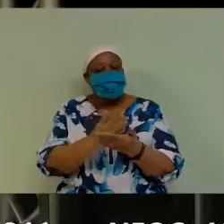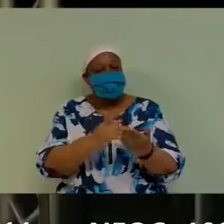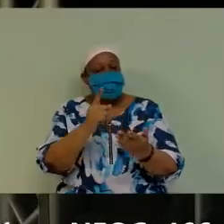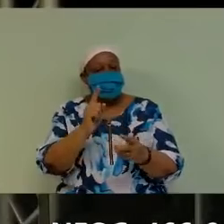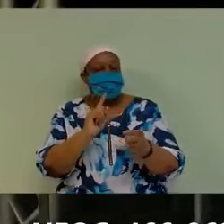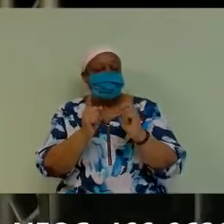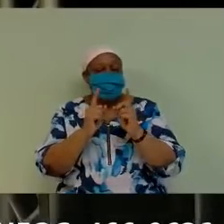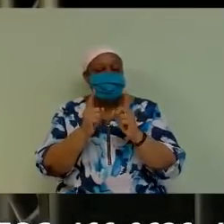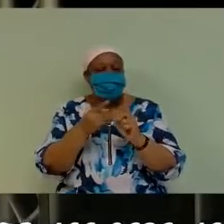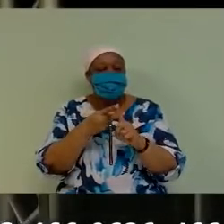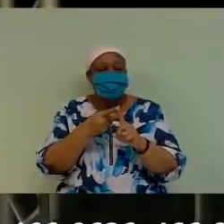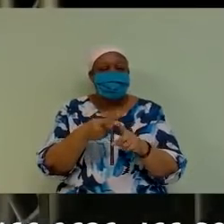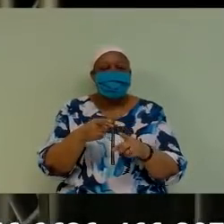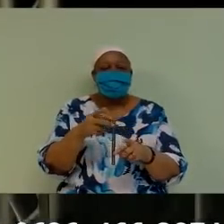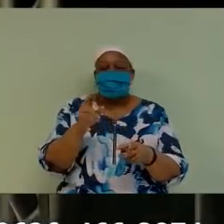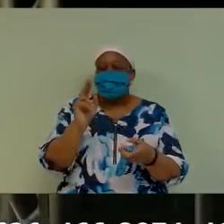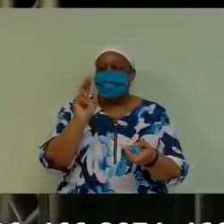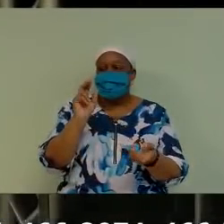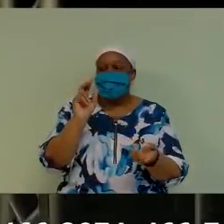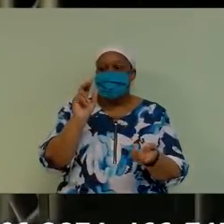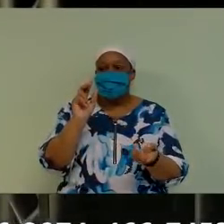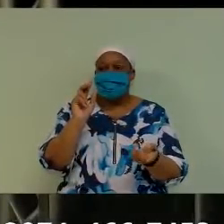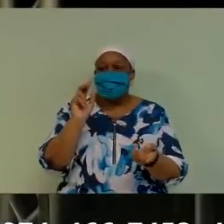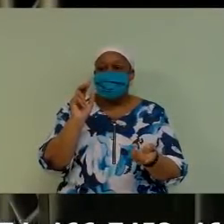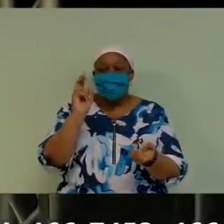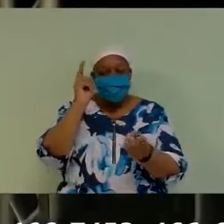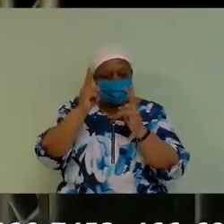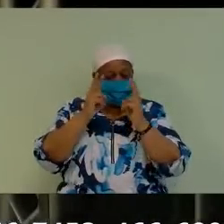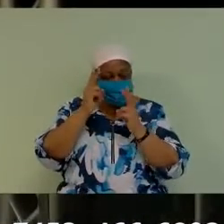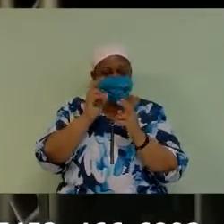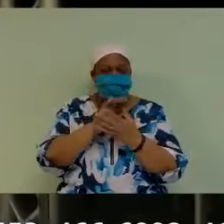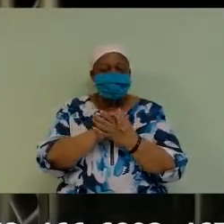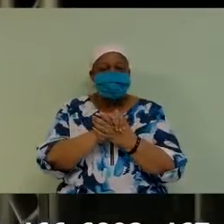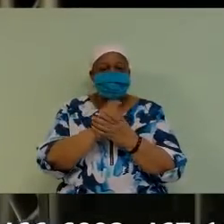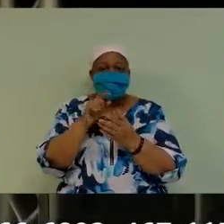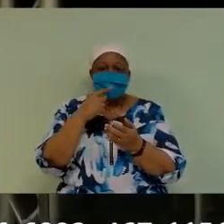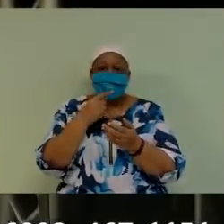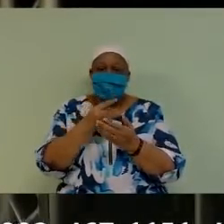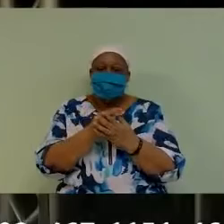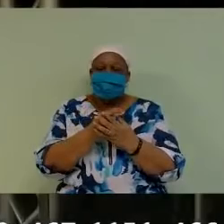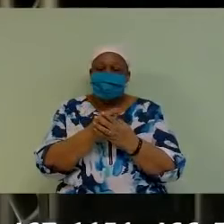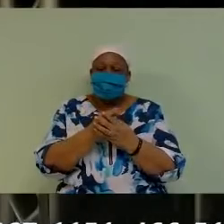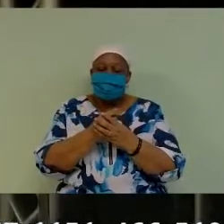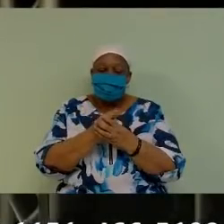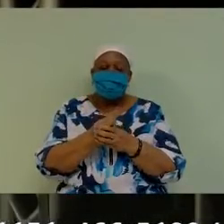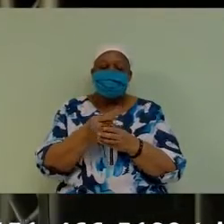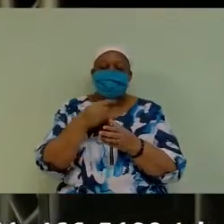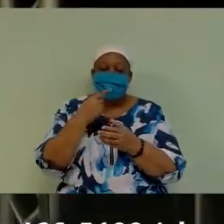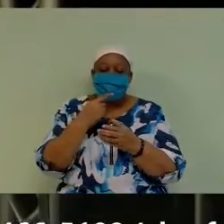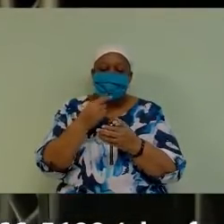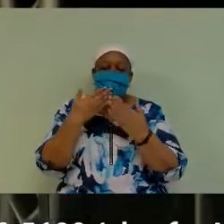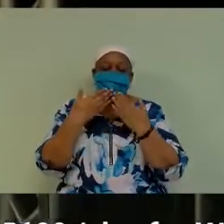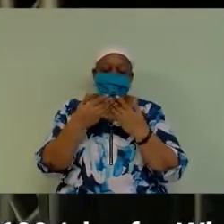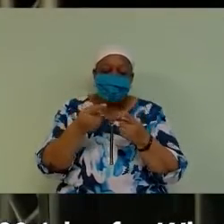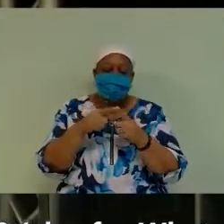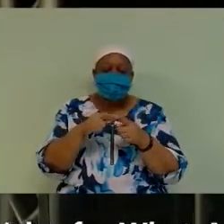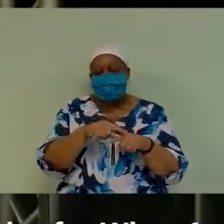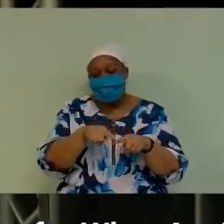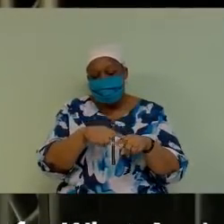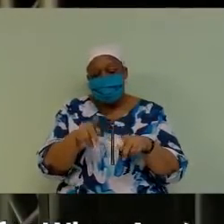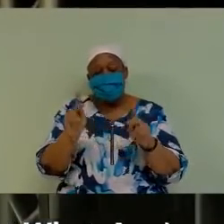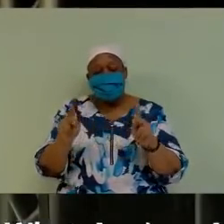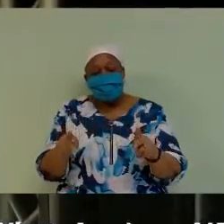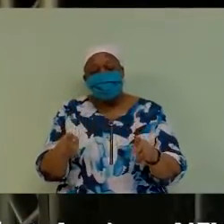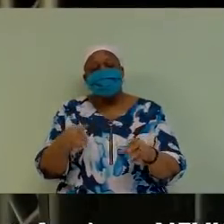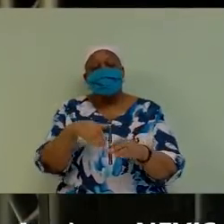and he, at that time, was paying tribute to the various first responders, and he